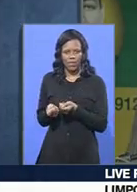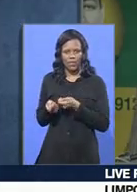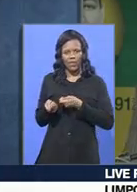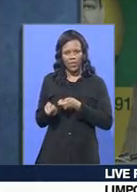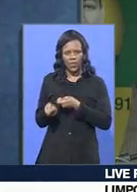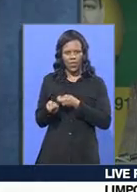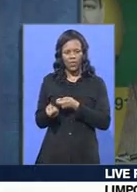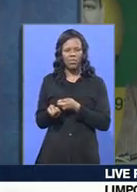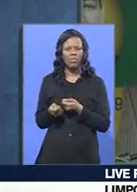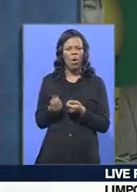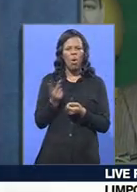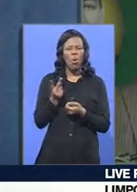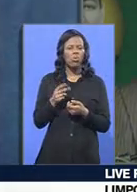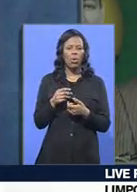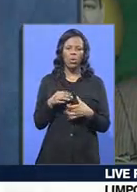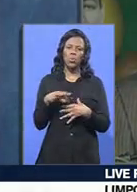and poorest.